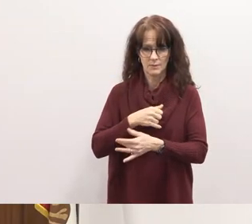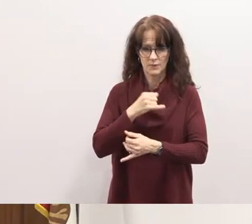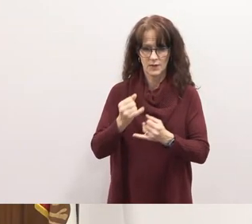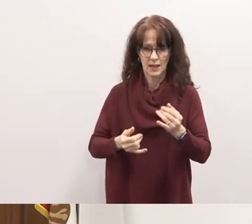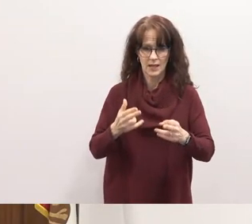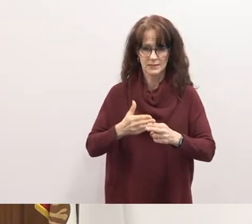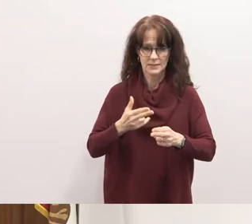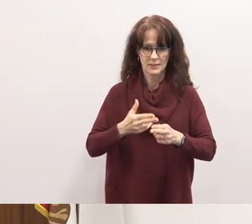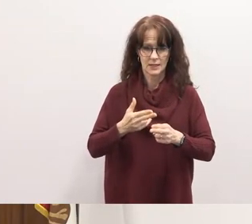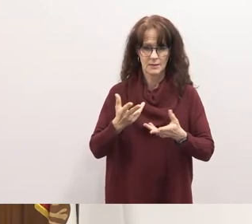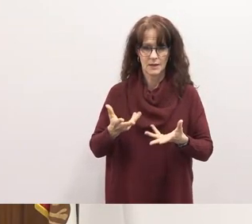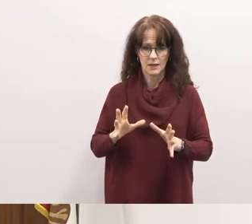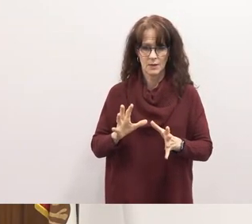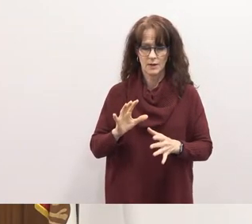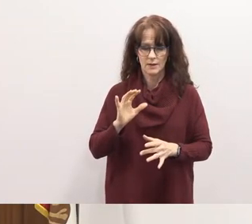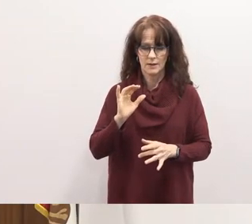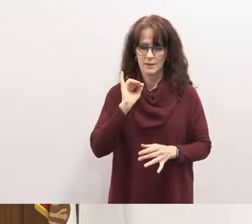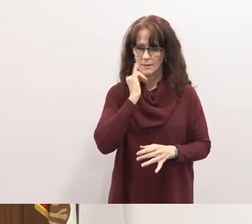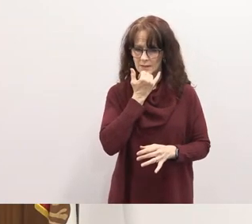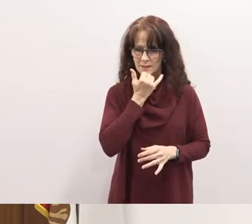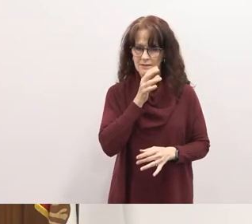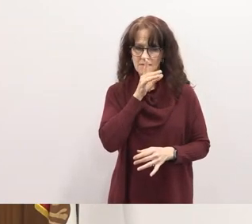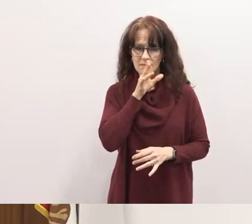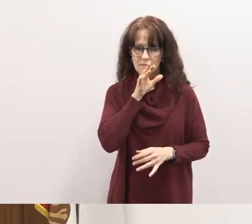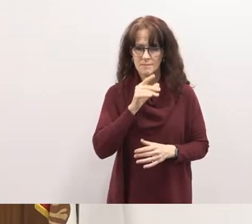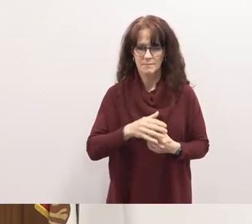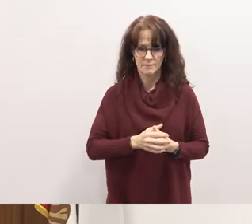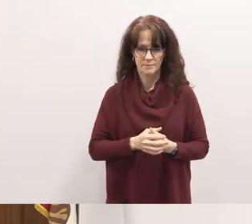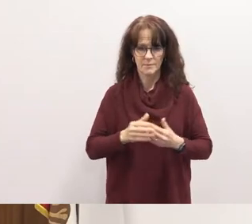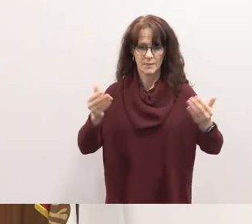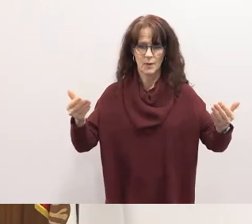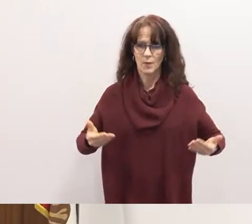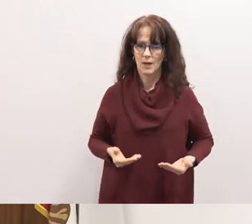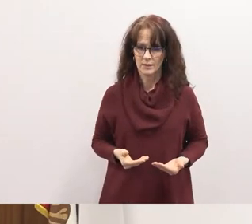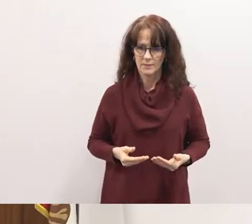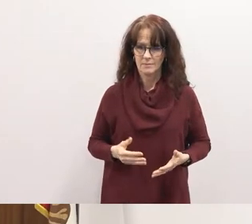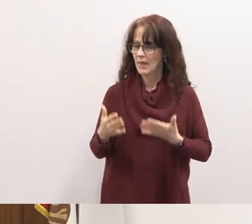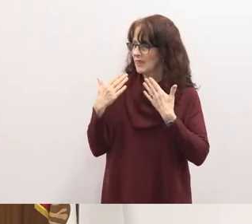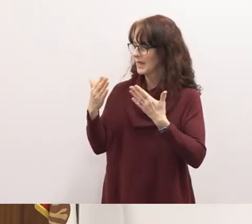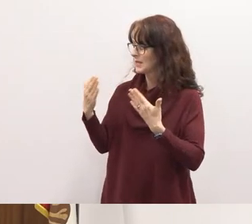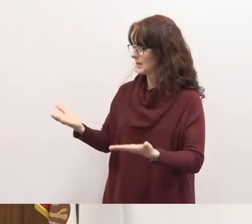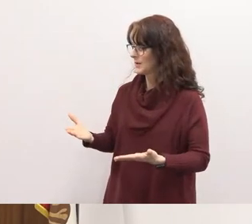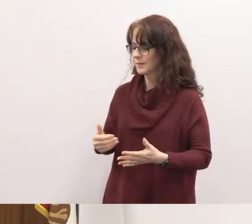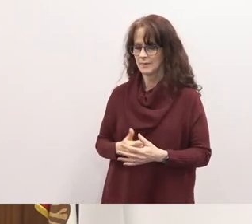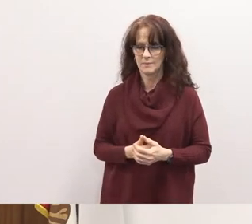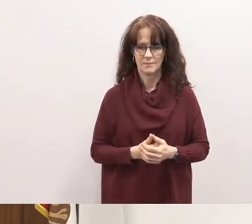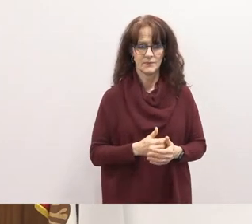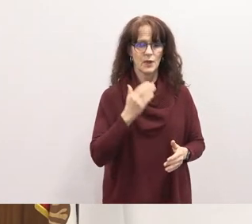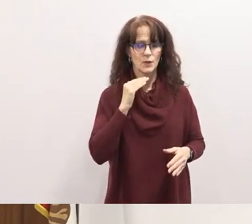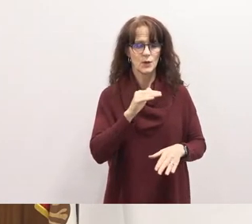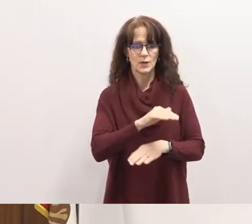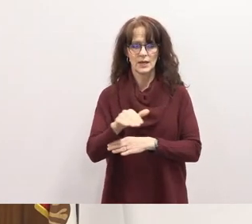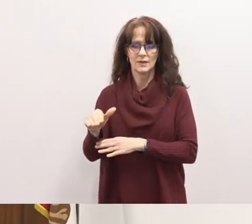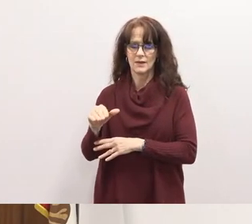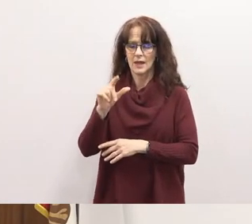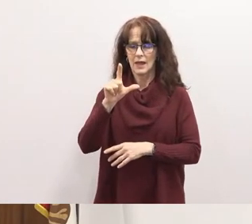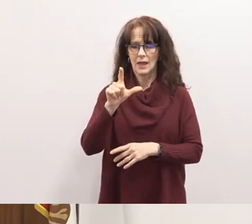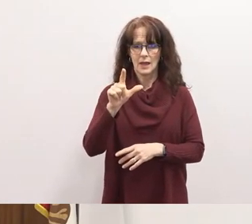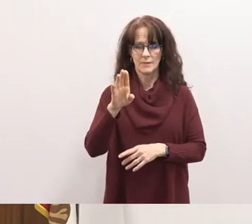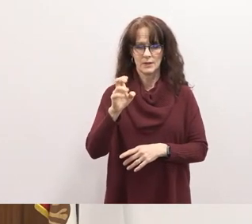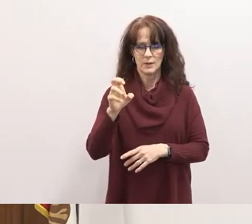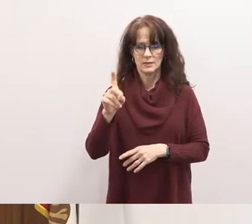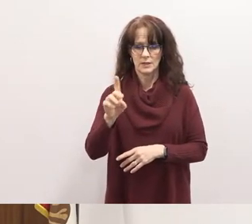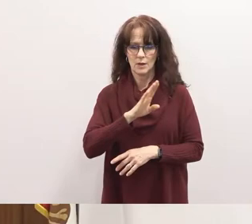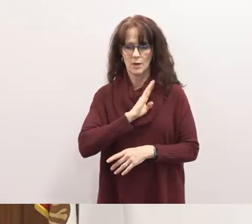name. I don't want to mispronounce it, but welcome. Oh, thank you. Good evening, LBUSD Board